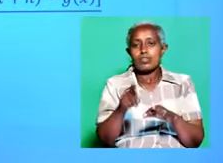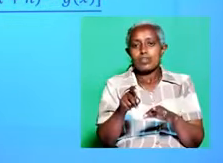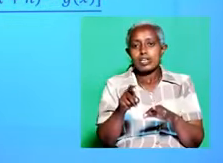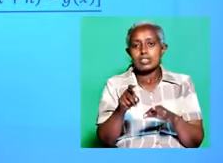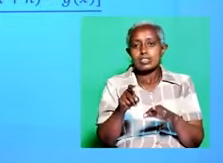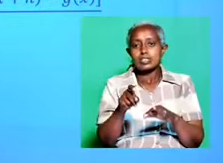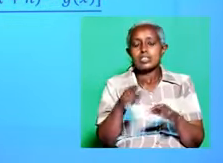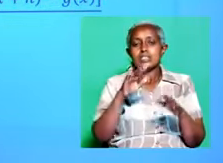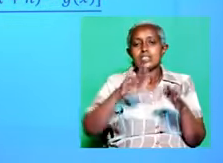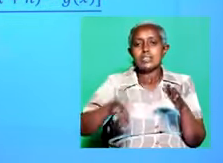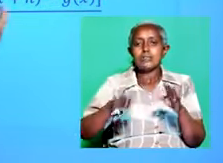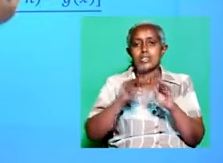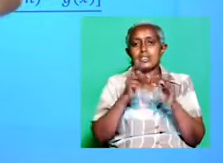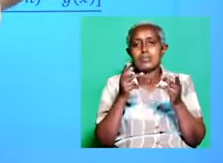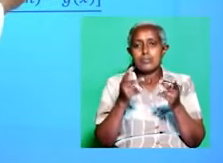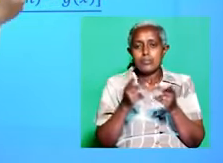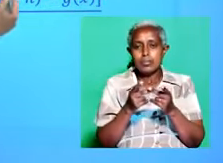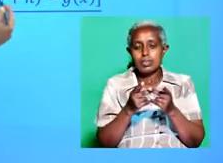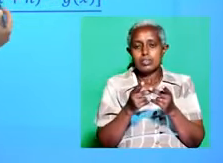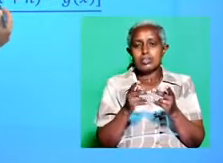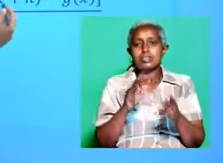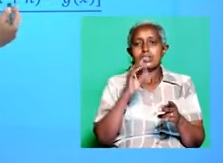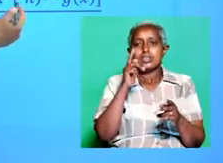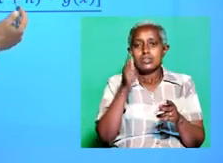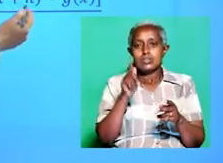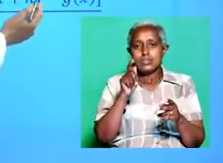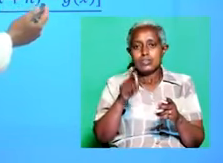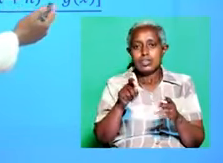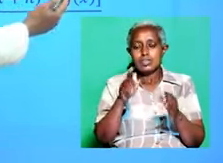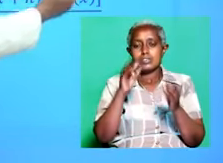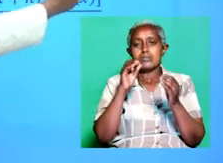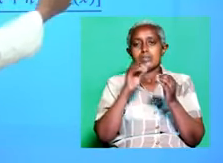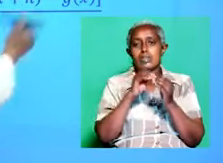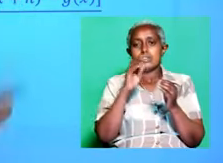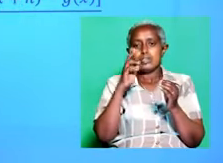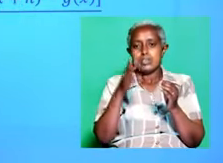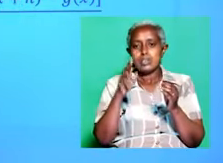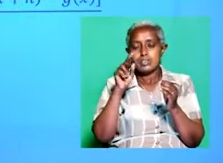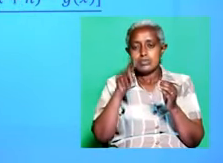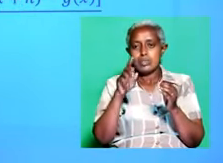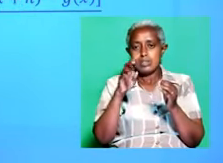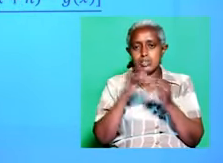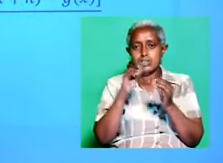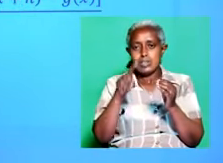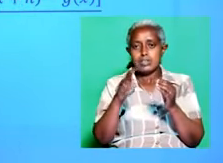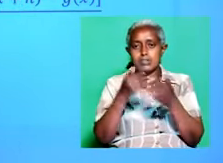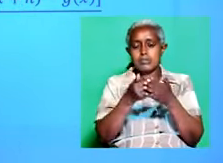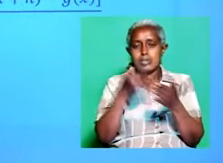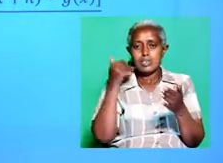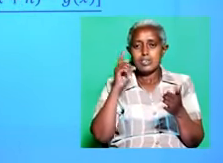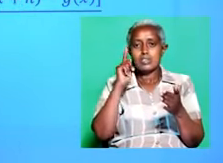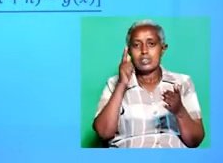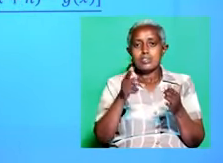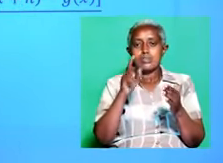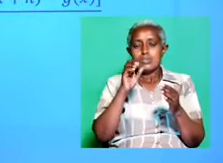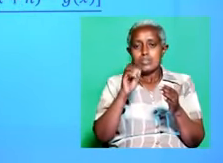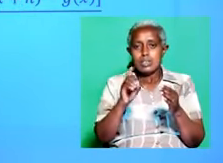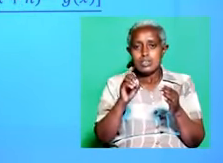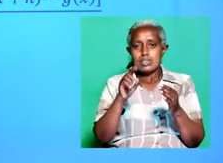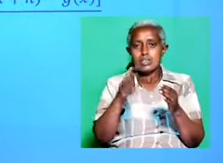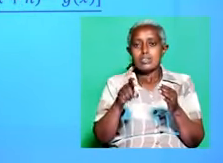x, the remaining part will be this g of x plus h minus g of x over